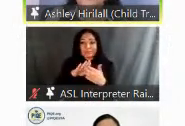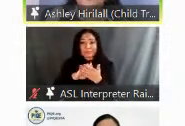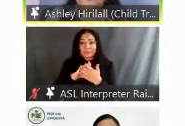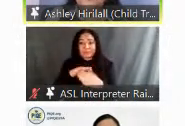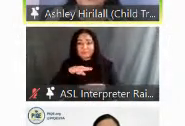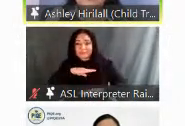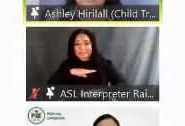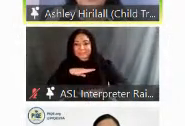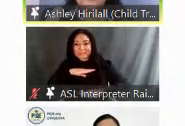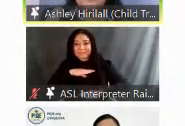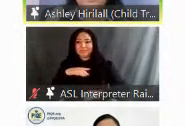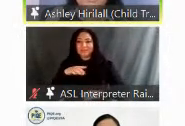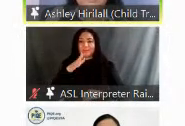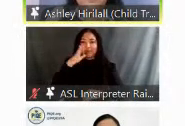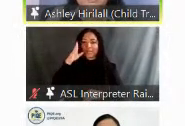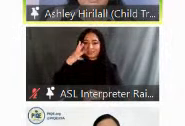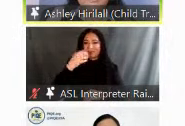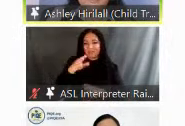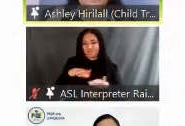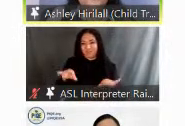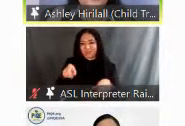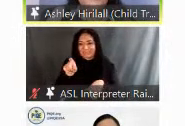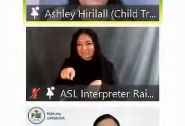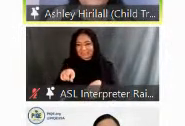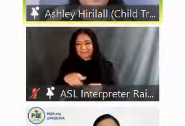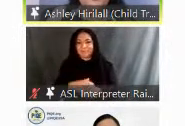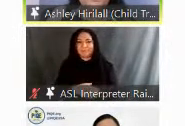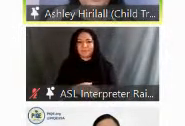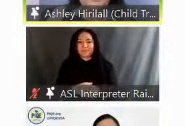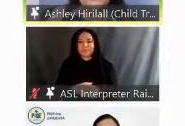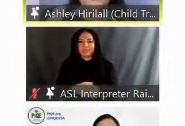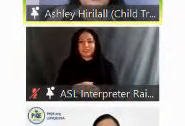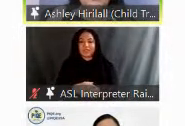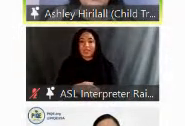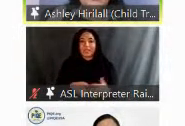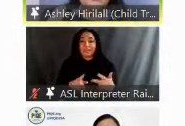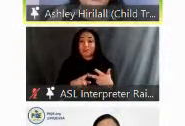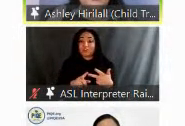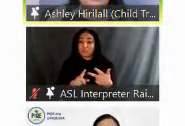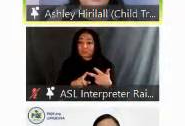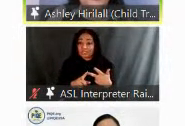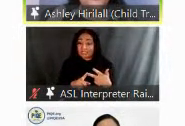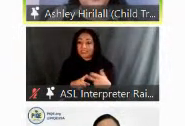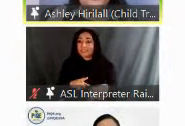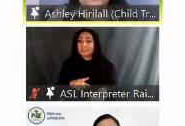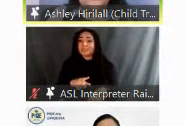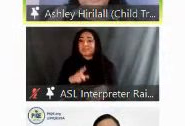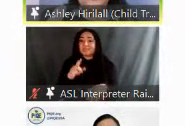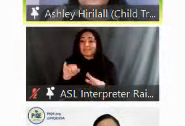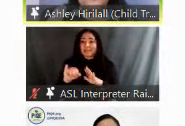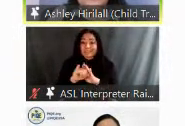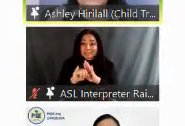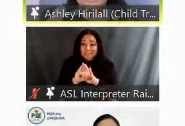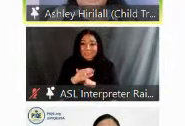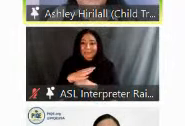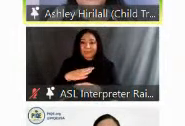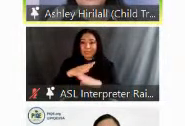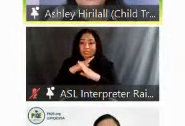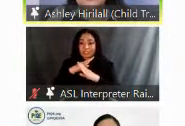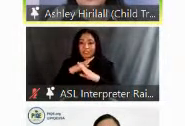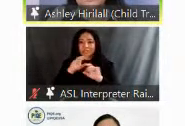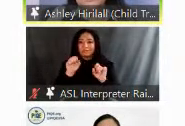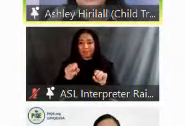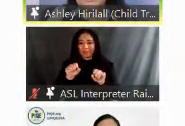needs. Thirdly, once the identified barriers can help you then right